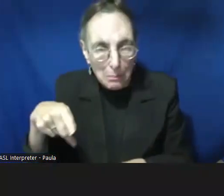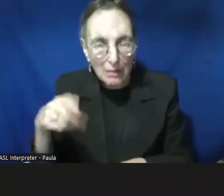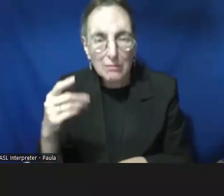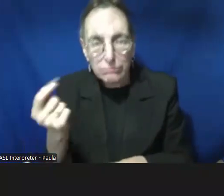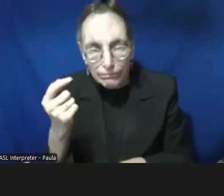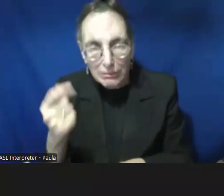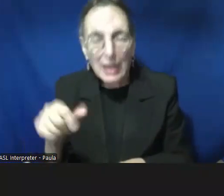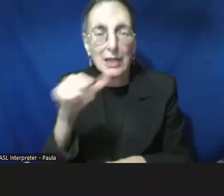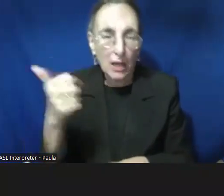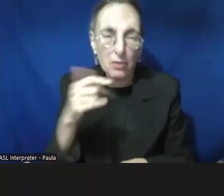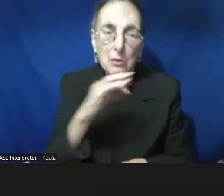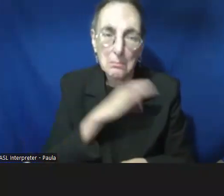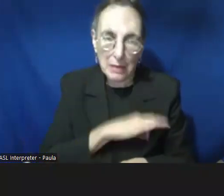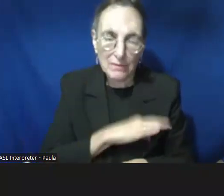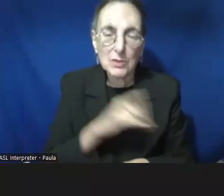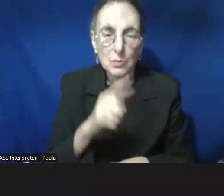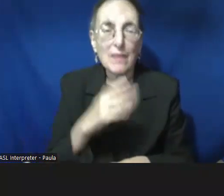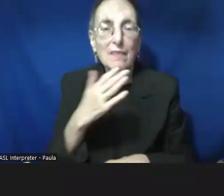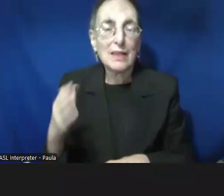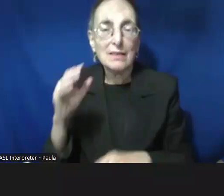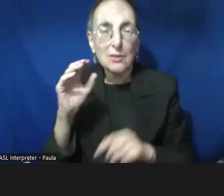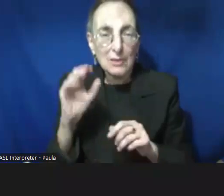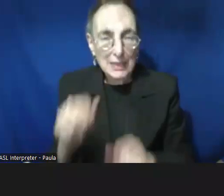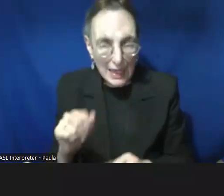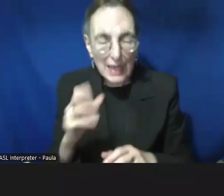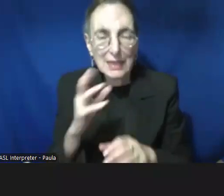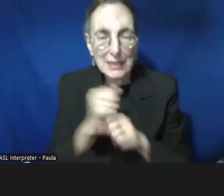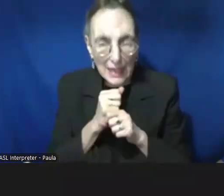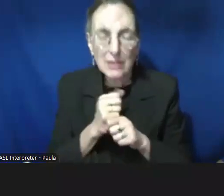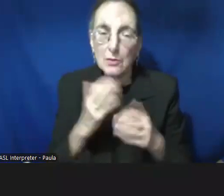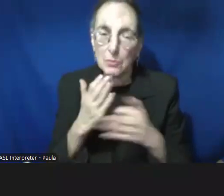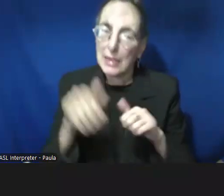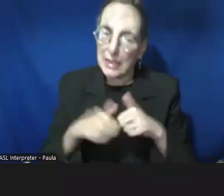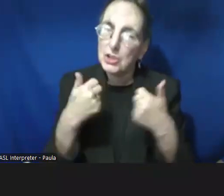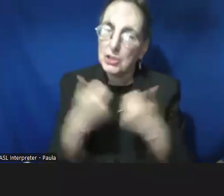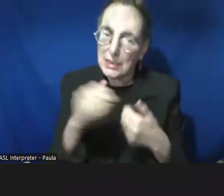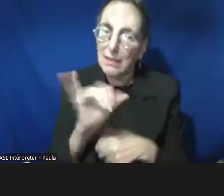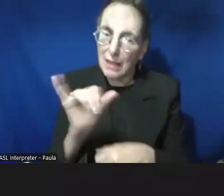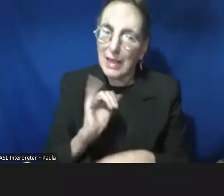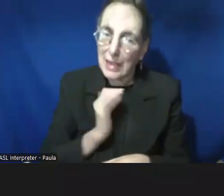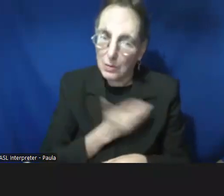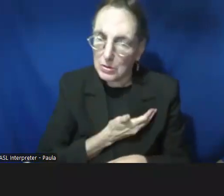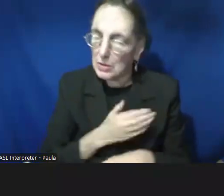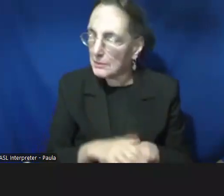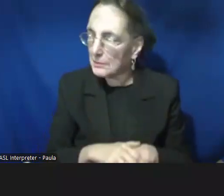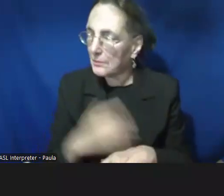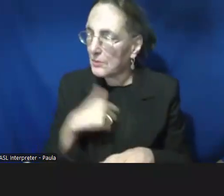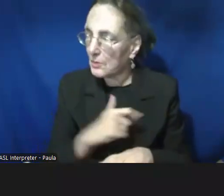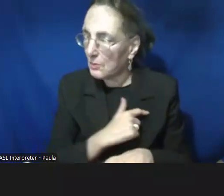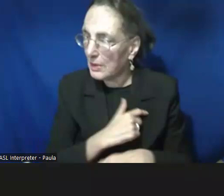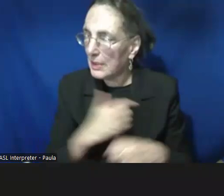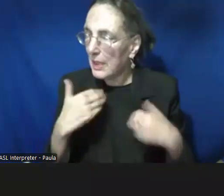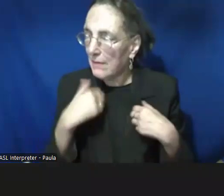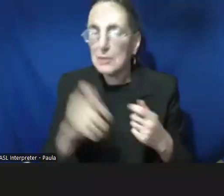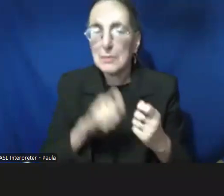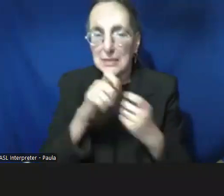you can access, which is really nice, through an agency much like ours, is we have specific